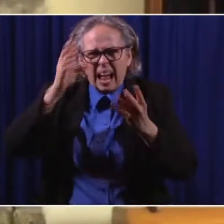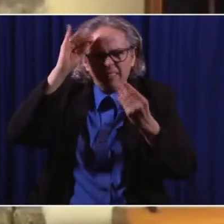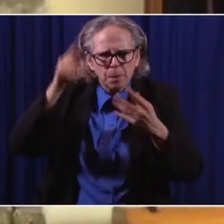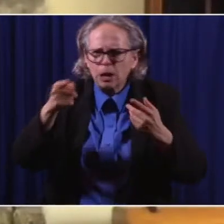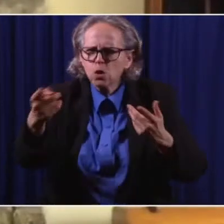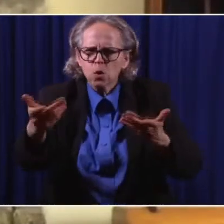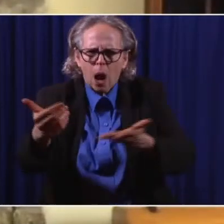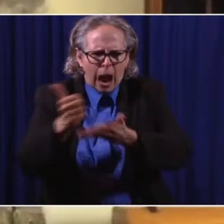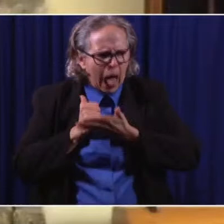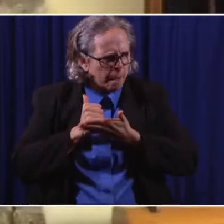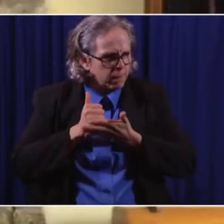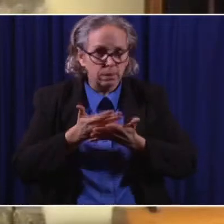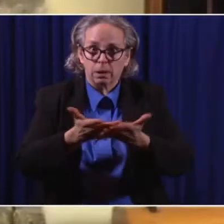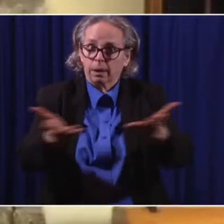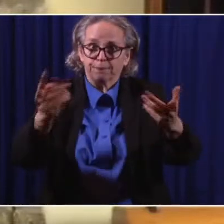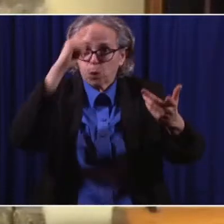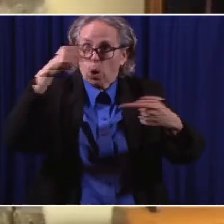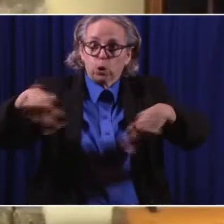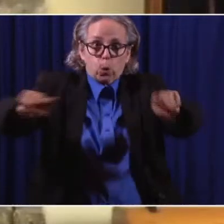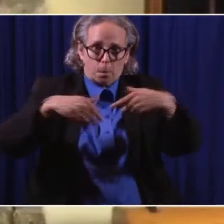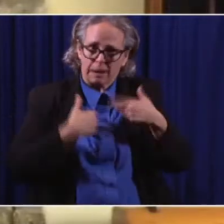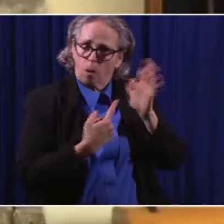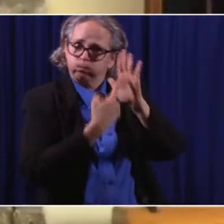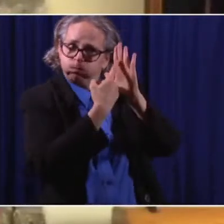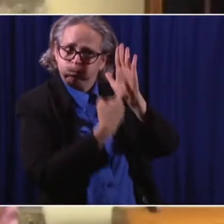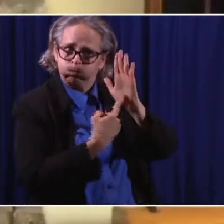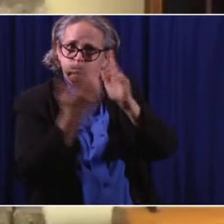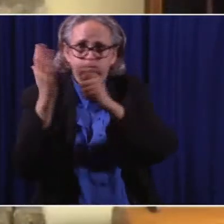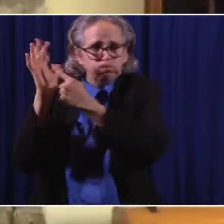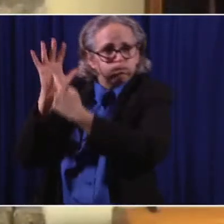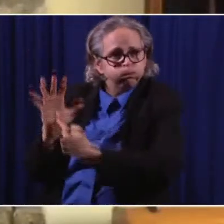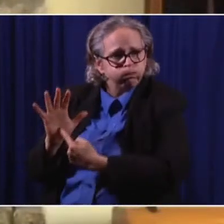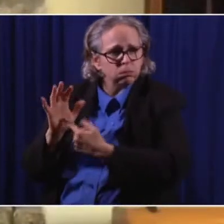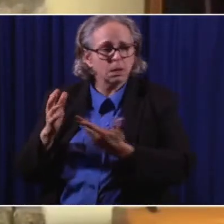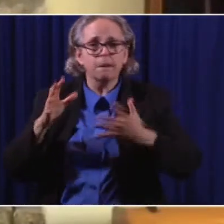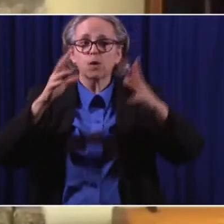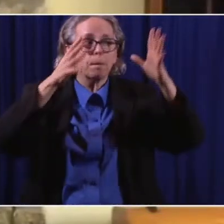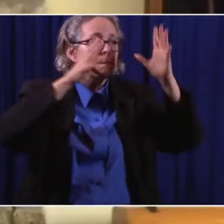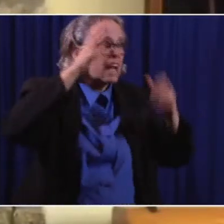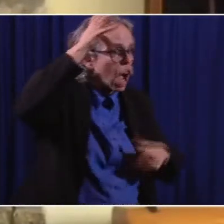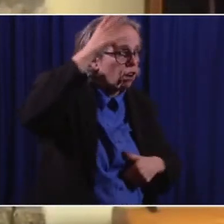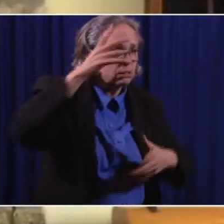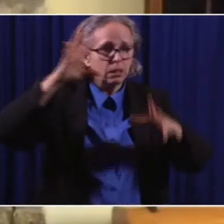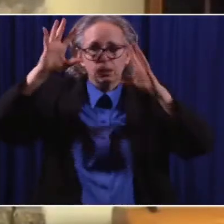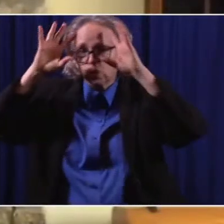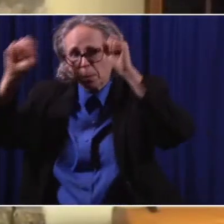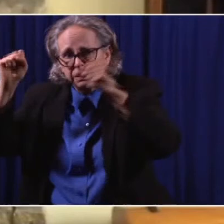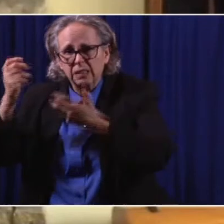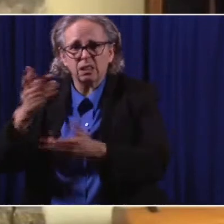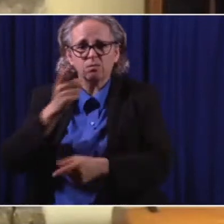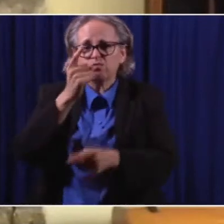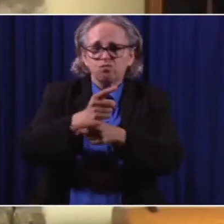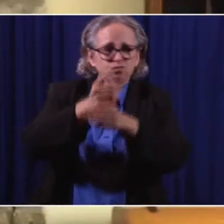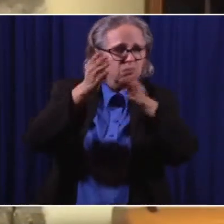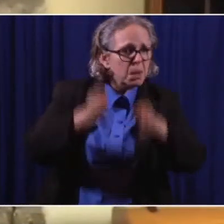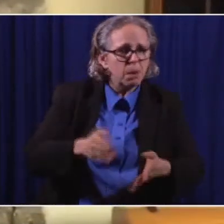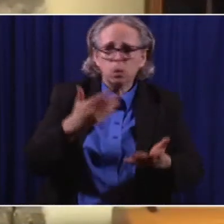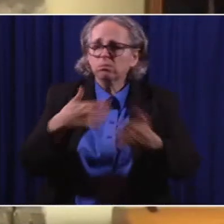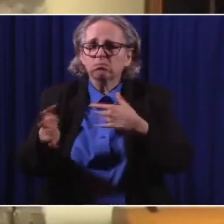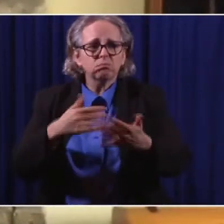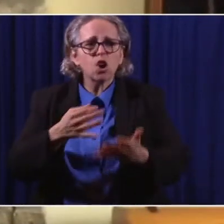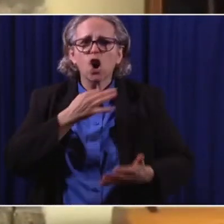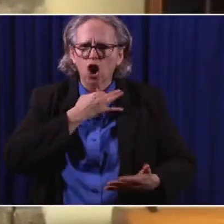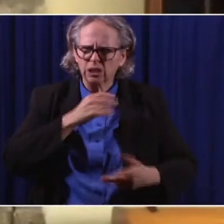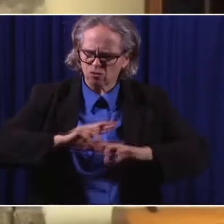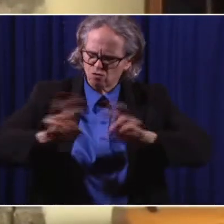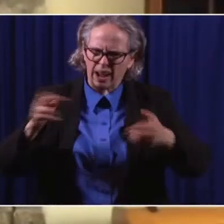parent, whether you're a school administrator, just an average citizen. You just want to see what's going on in your county. Those are the 2 things we